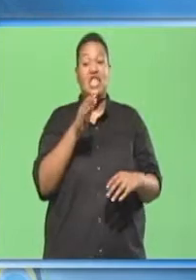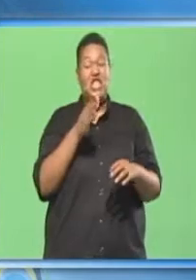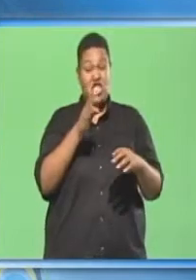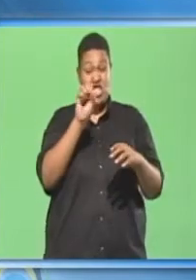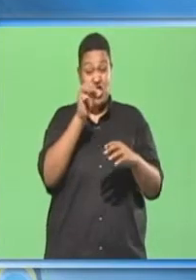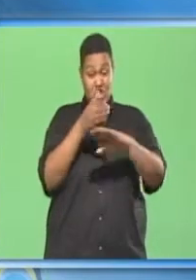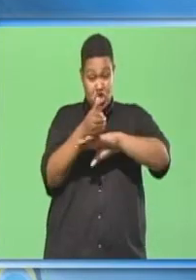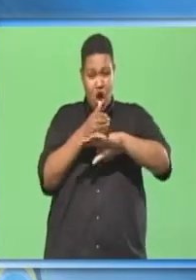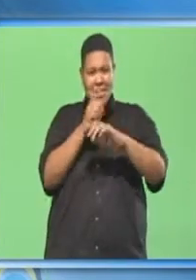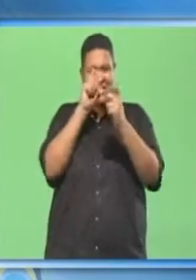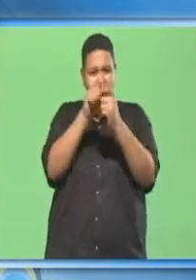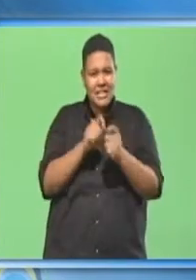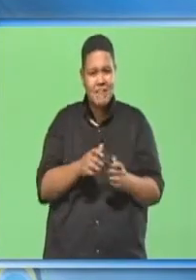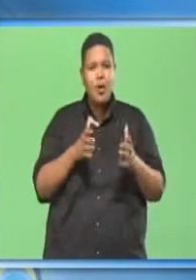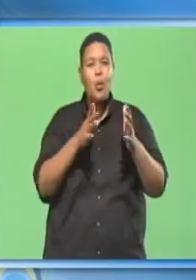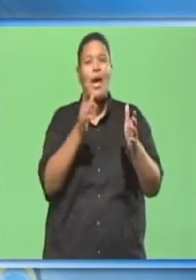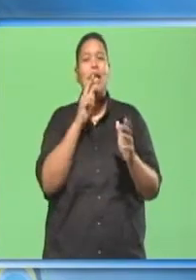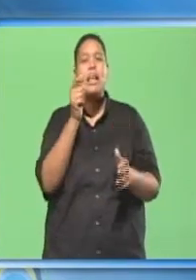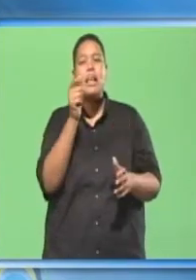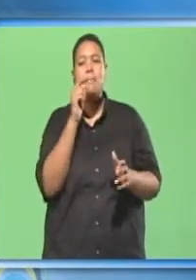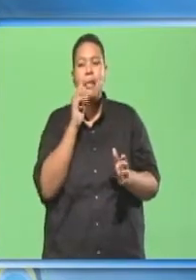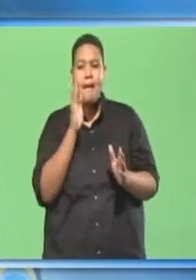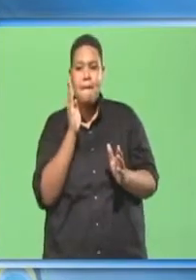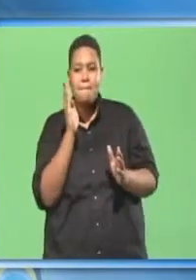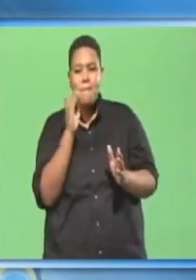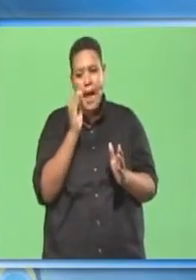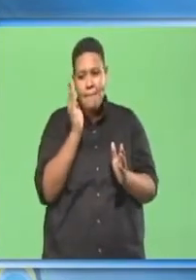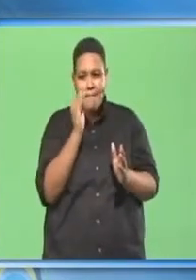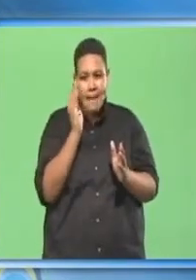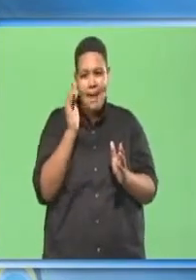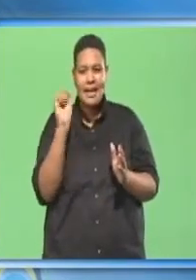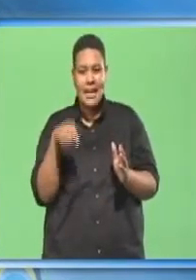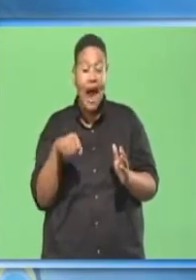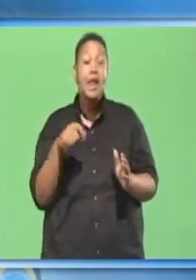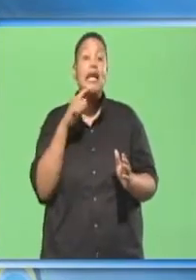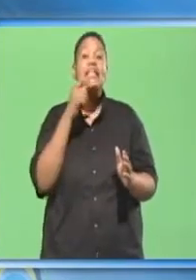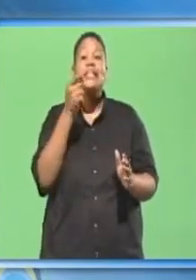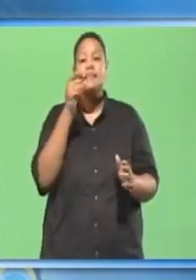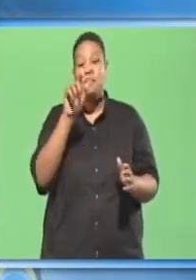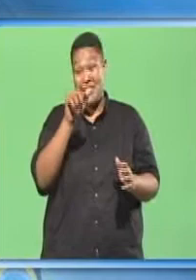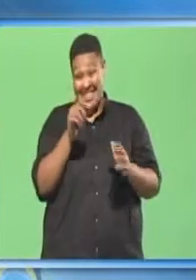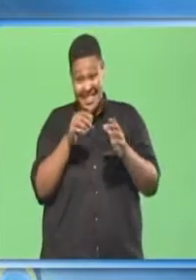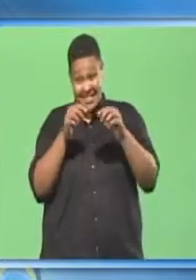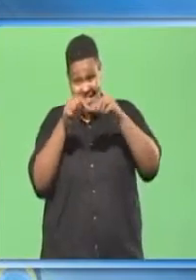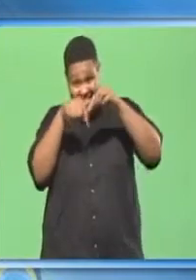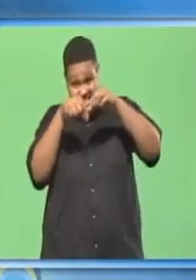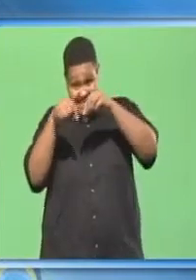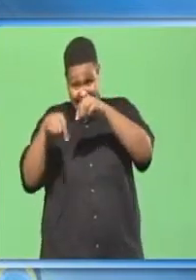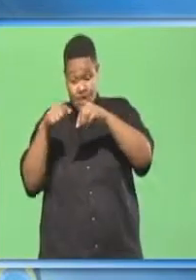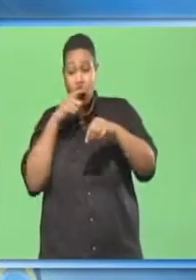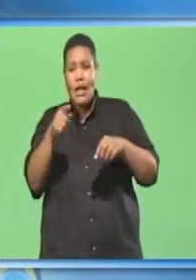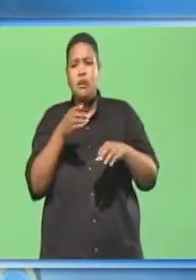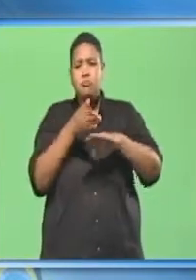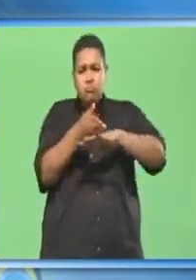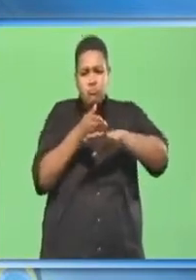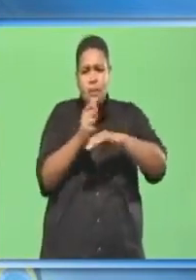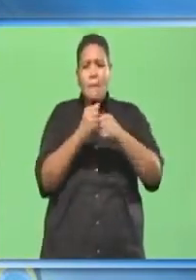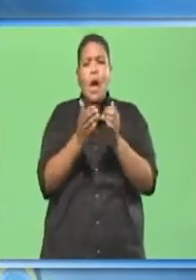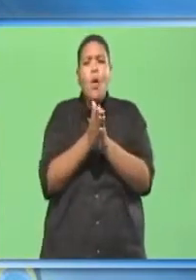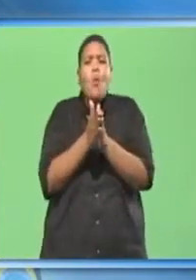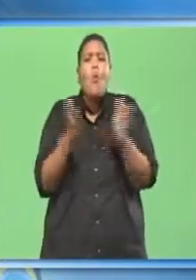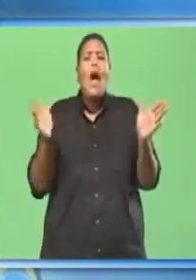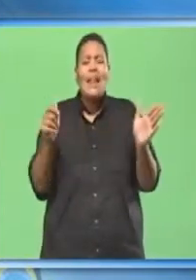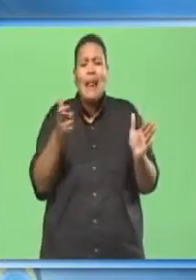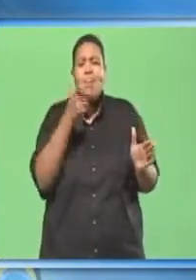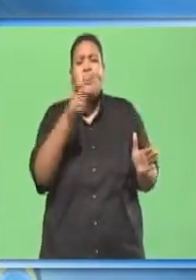that these are slightly bent alternately. The teeth of the saw and the way they are set make the kerf wider than the